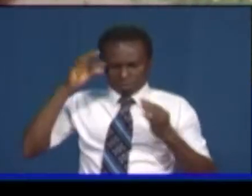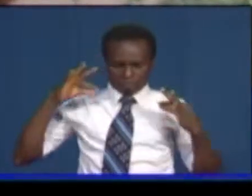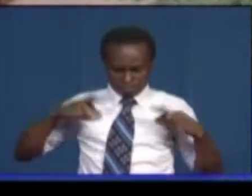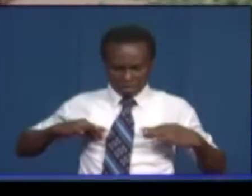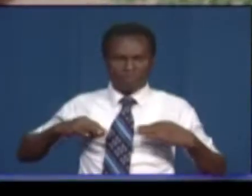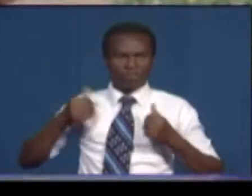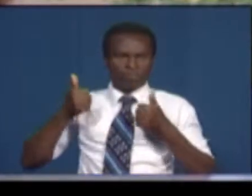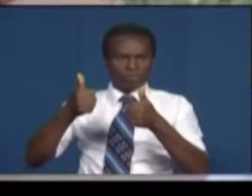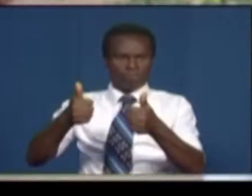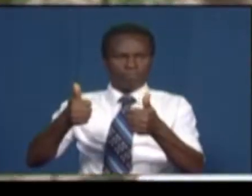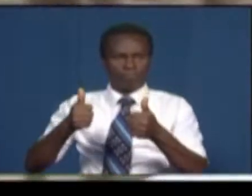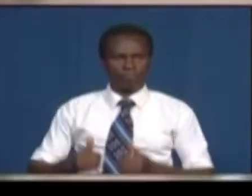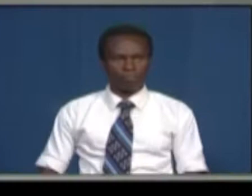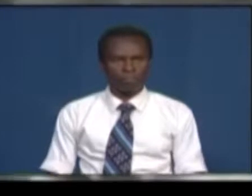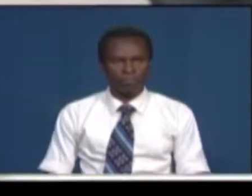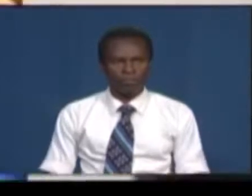body, healthy mind.